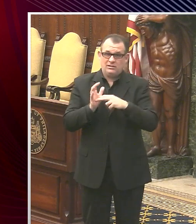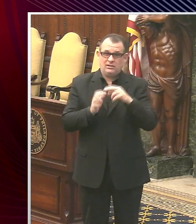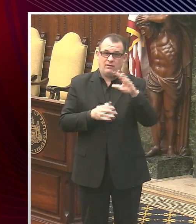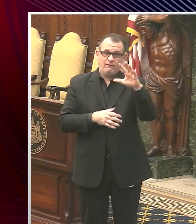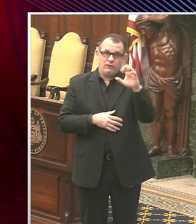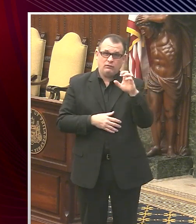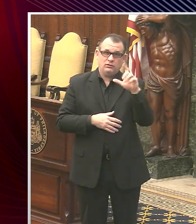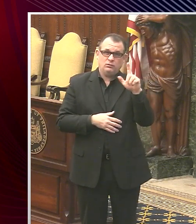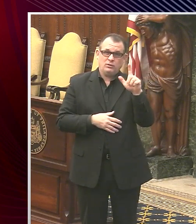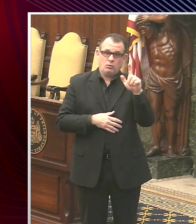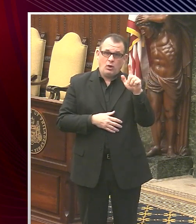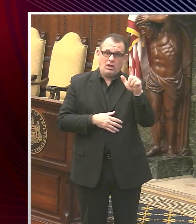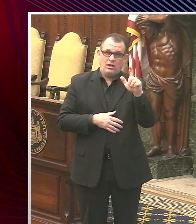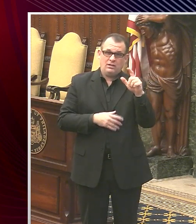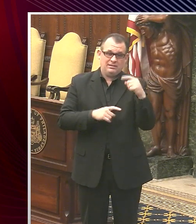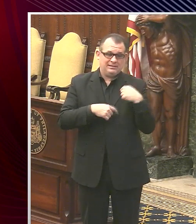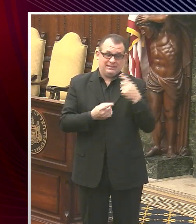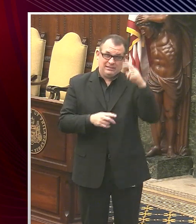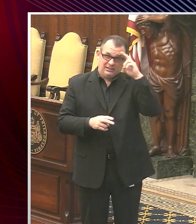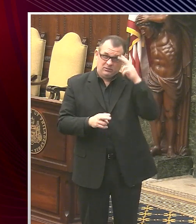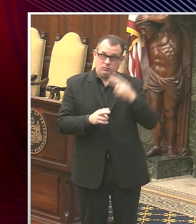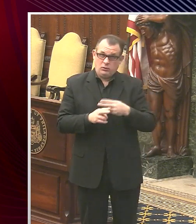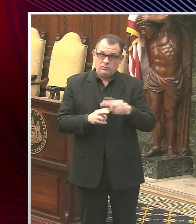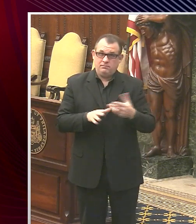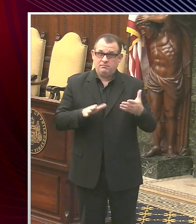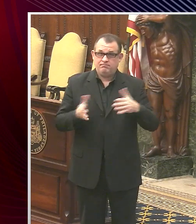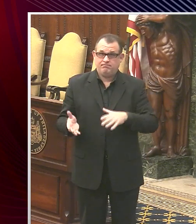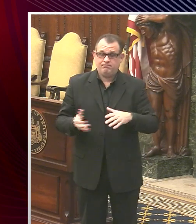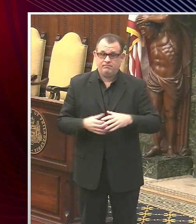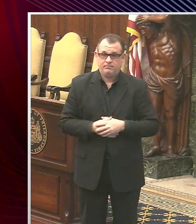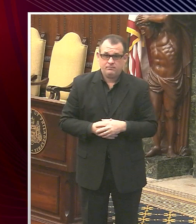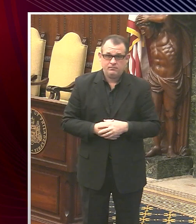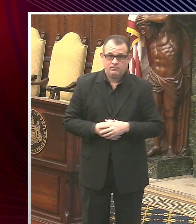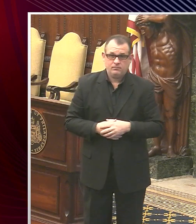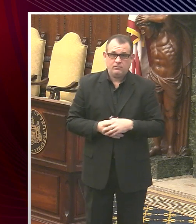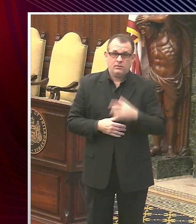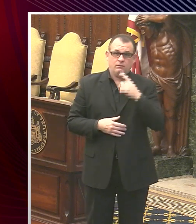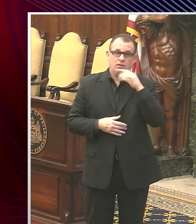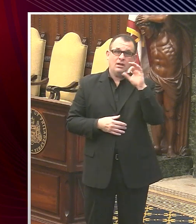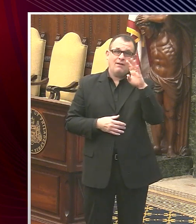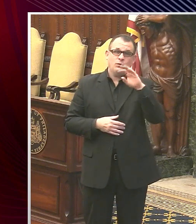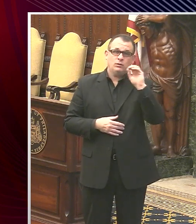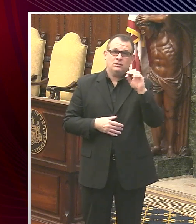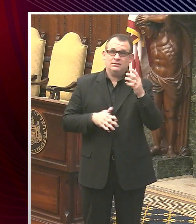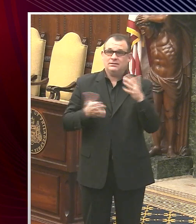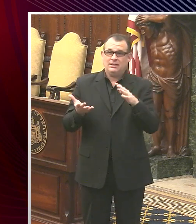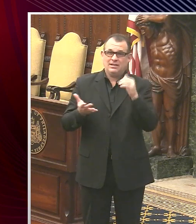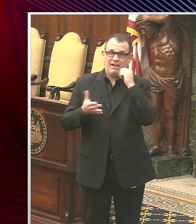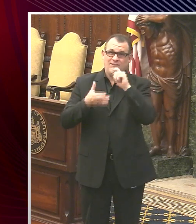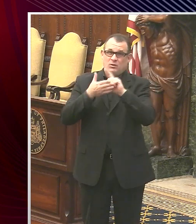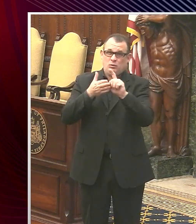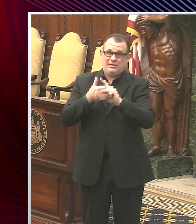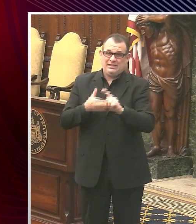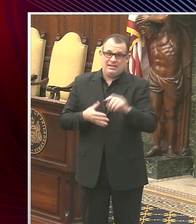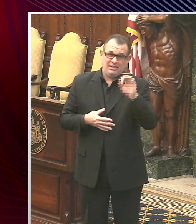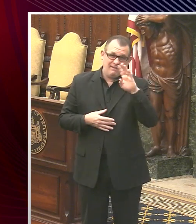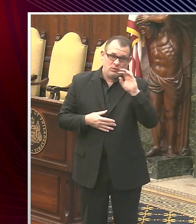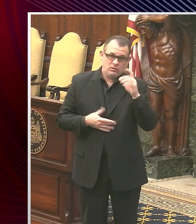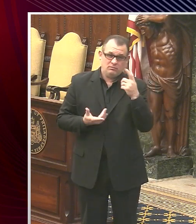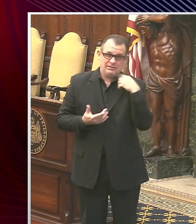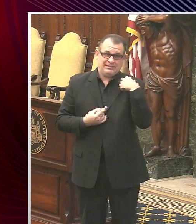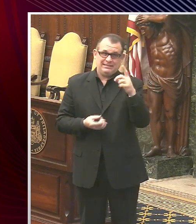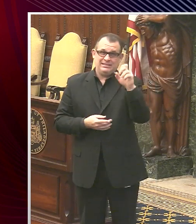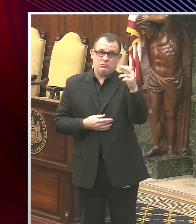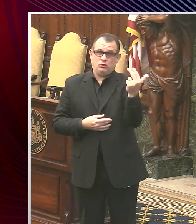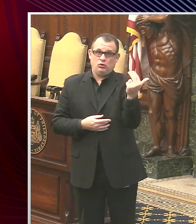2,521 since the beginning of the epidemic. Now, we peaked at about 94 deaths per week in the week of December 13th, and it